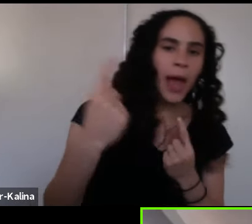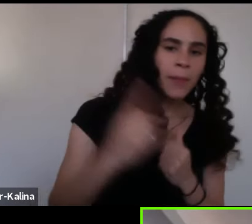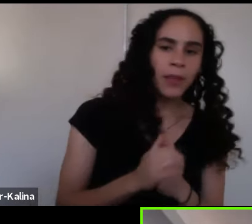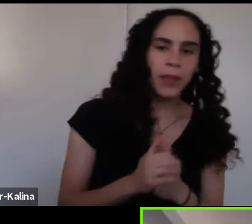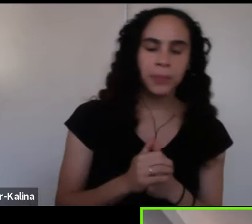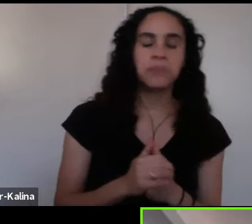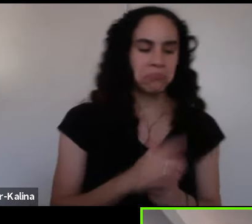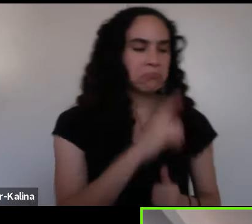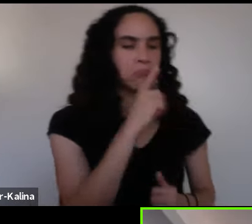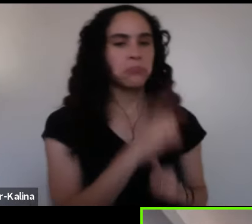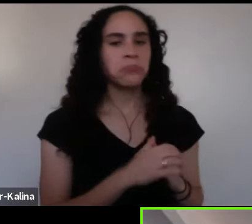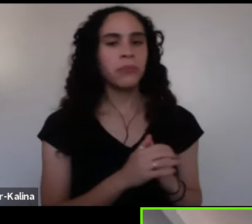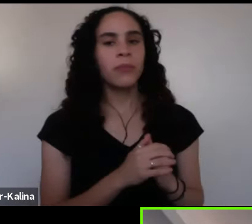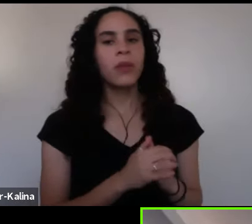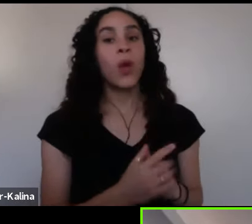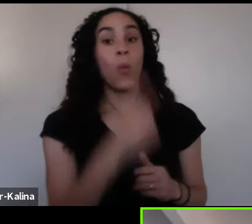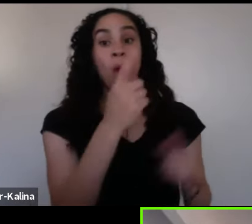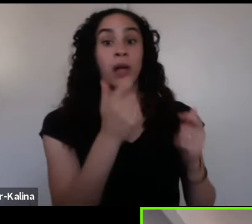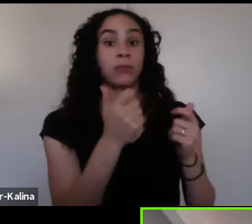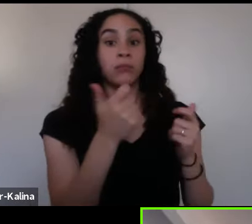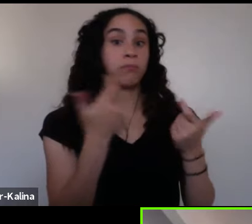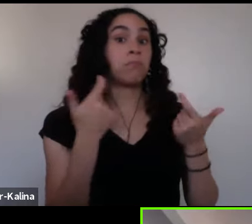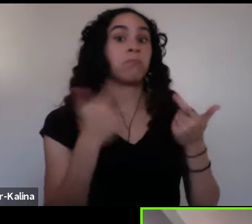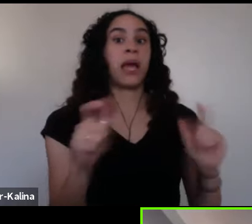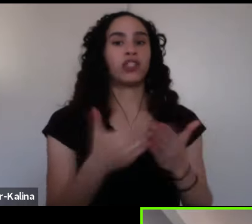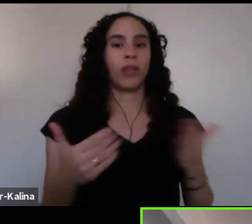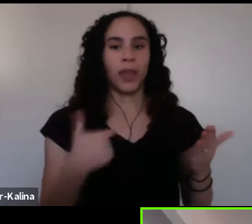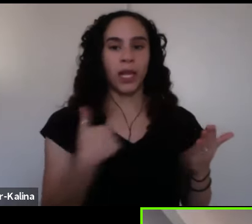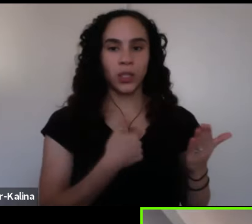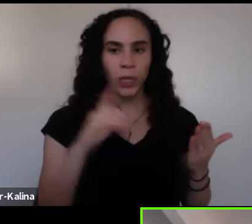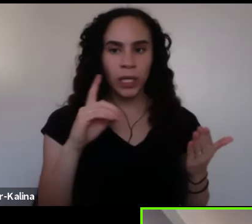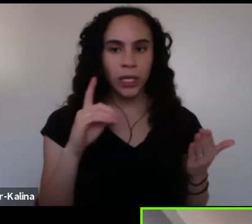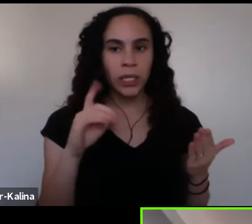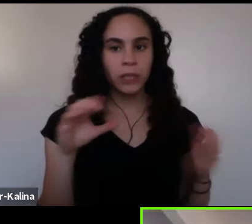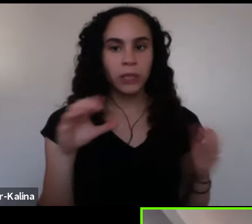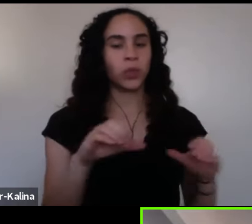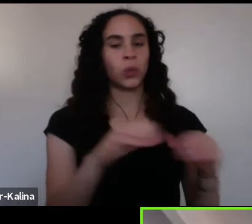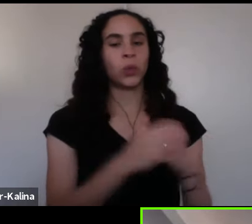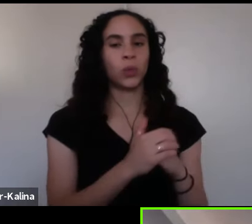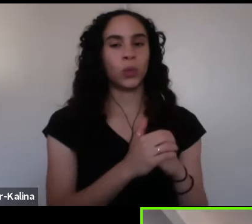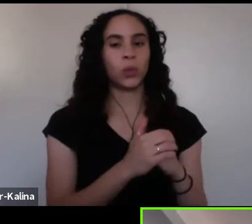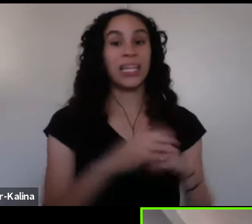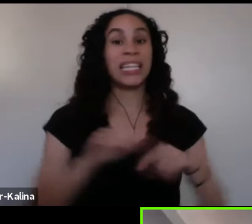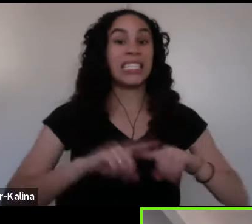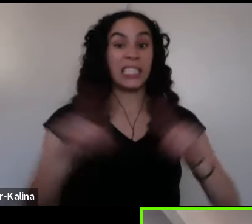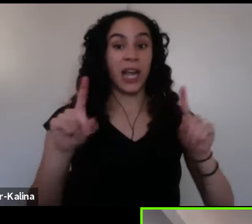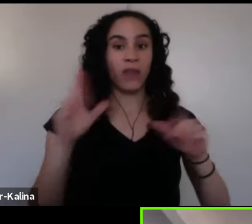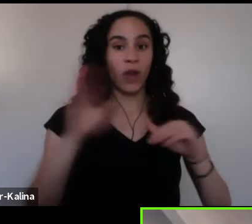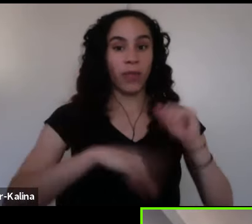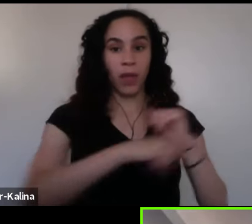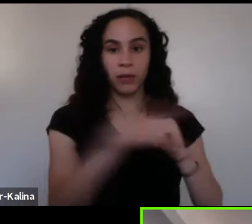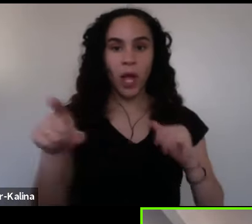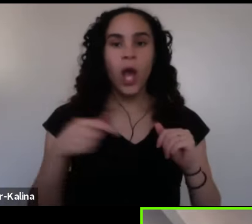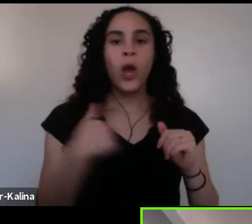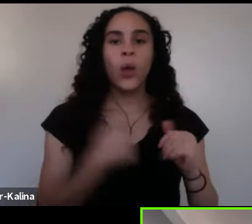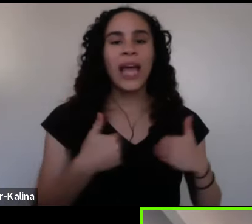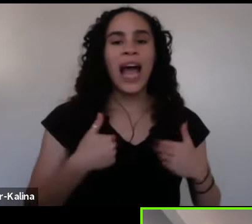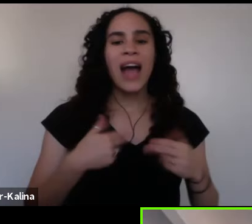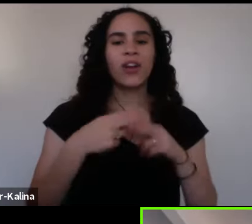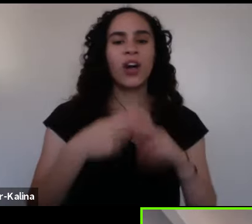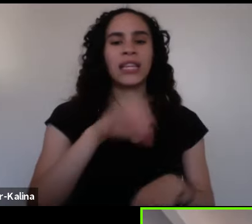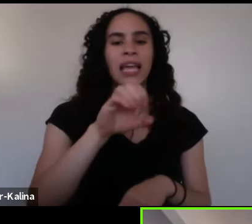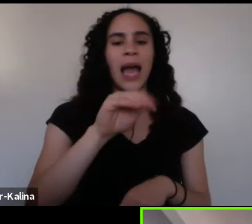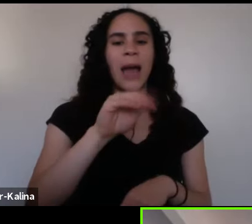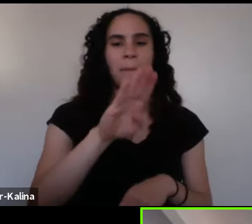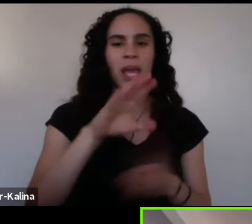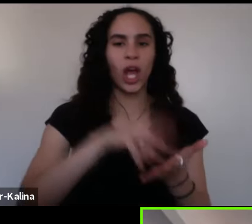that I think we do that is very different than most other companies is that we actually have something called the Enb Learning Series, which is targeted